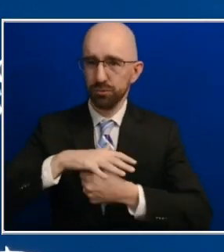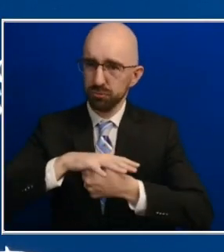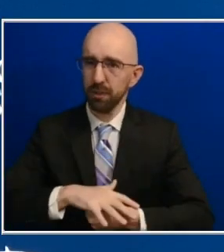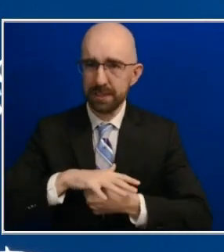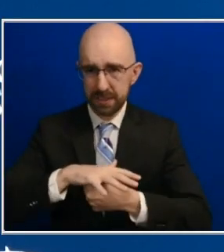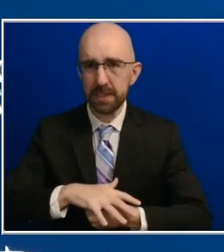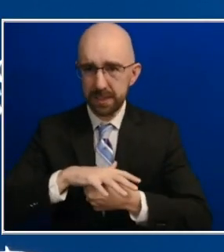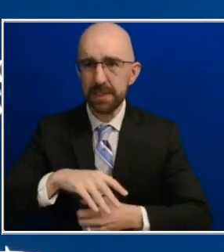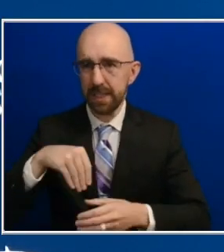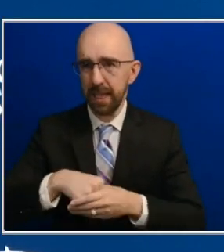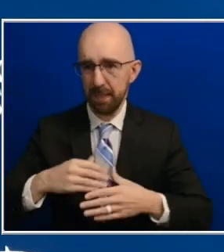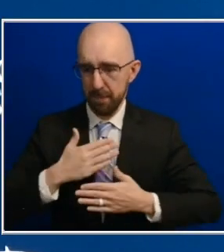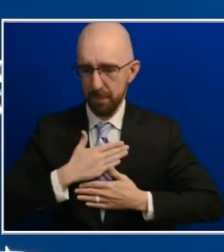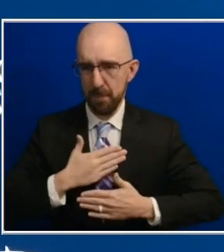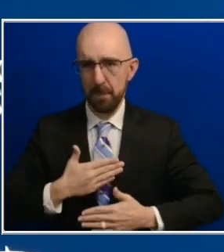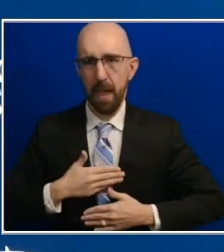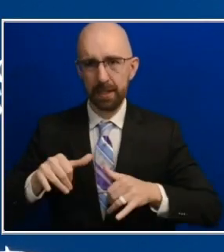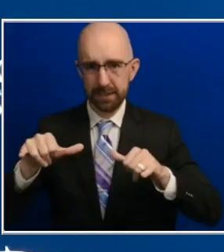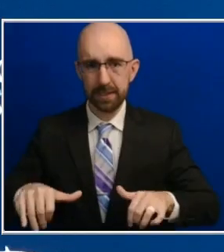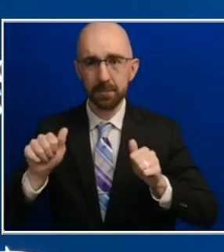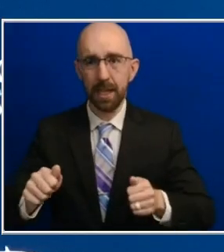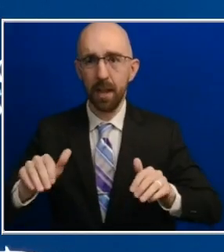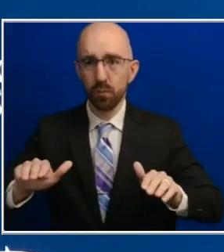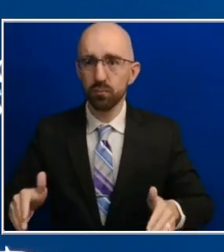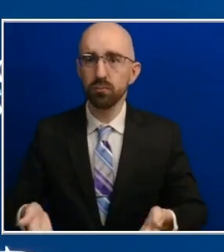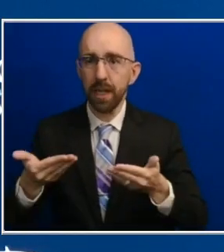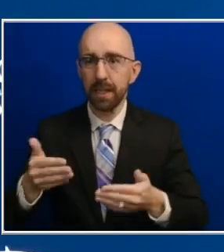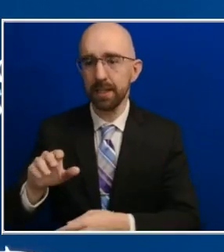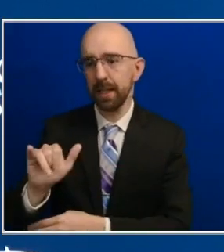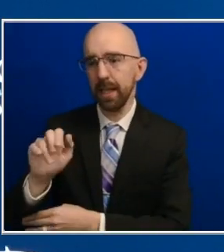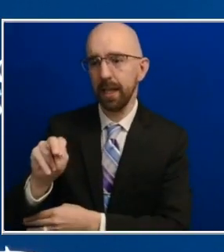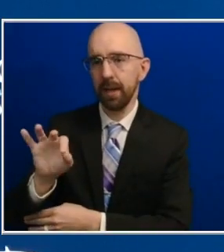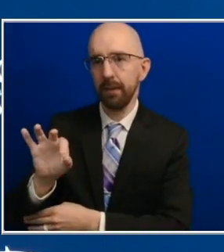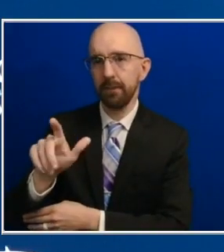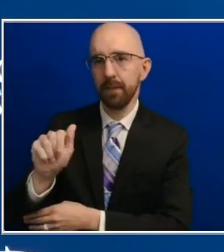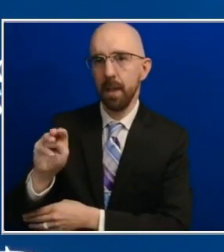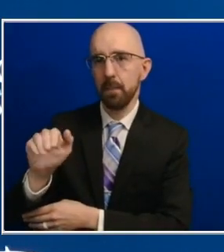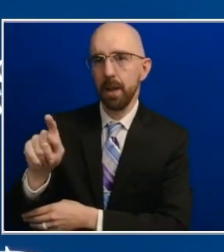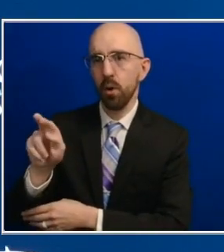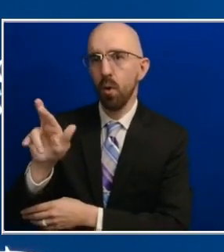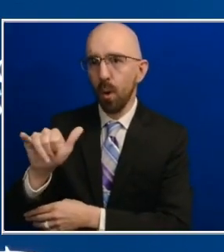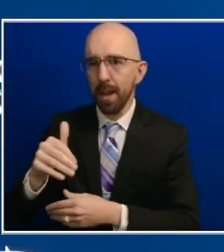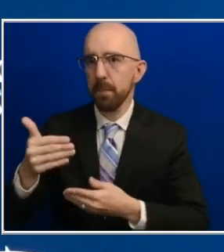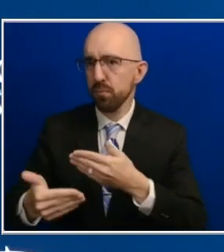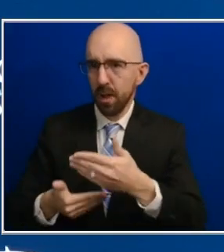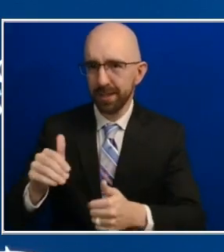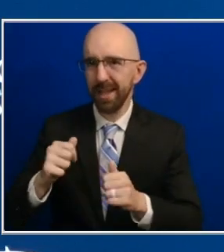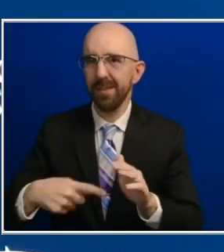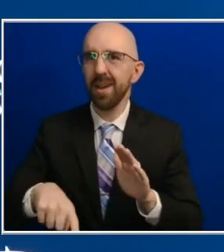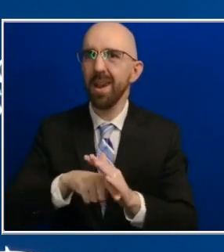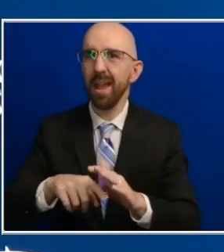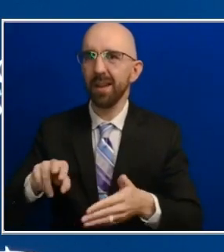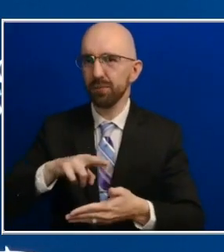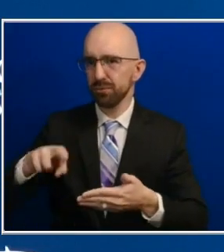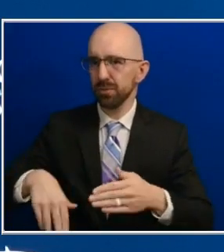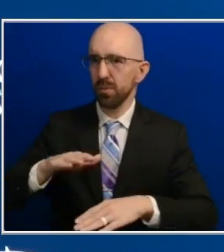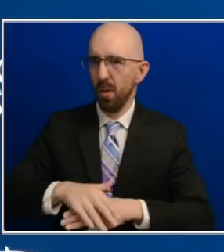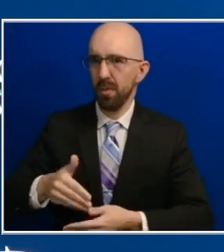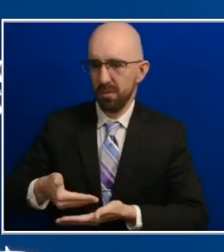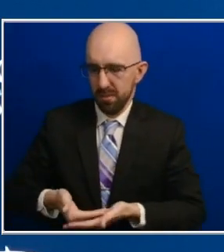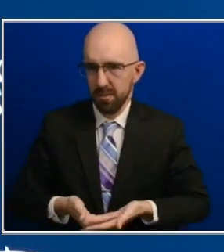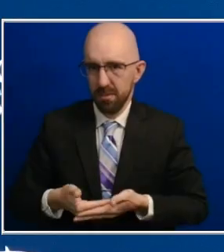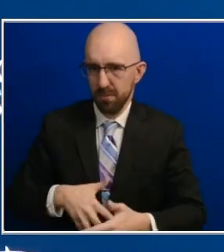the system that can raise inflammatory processes that can also have negative consequences to the pregnancy. And